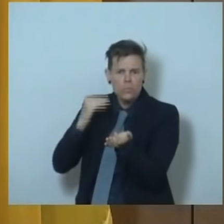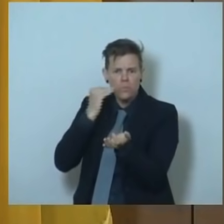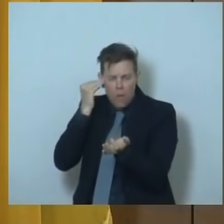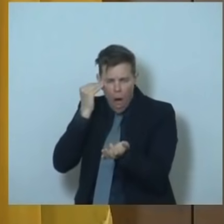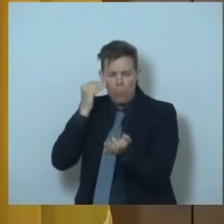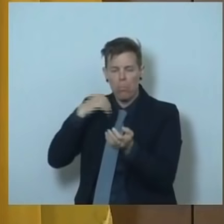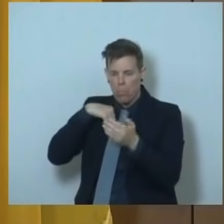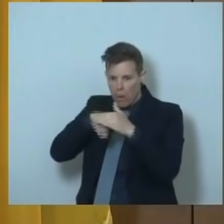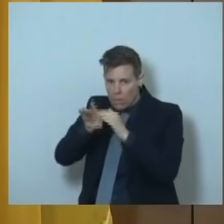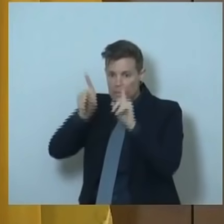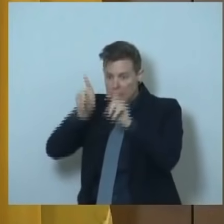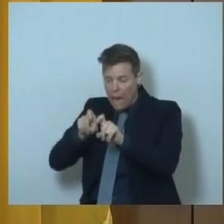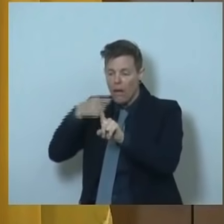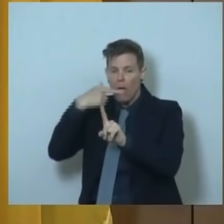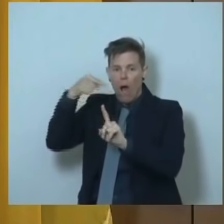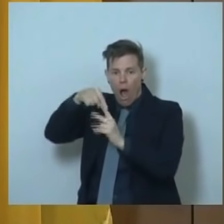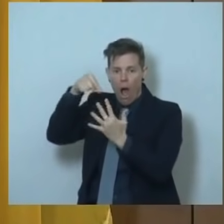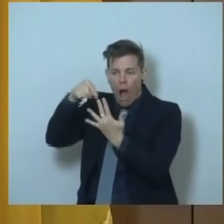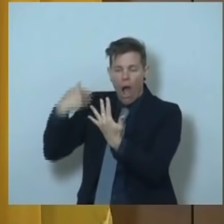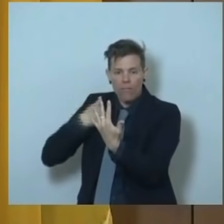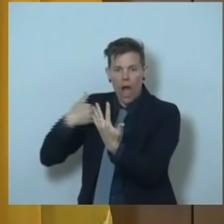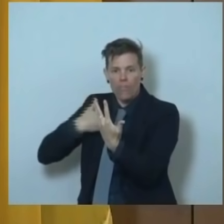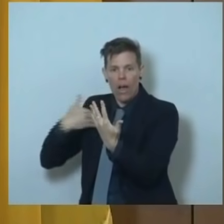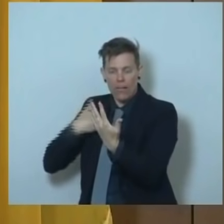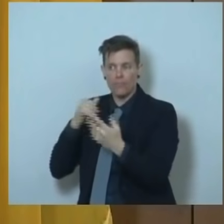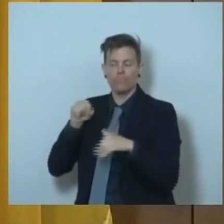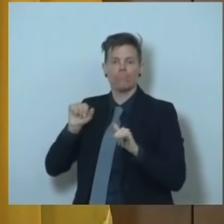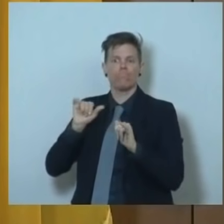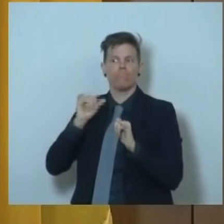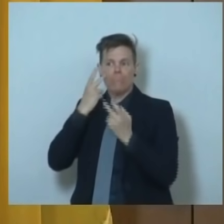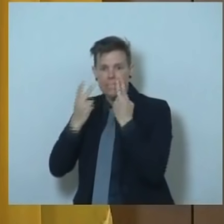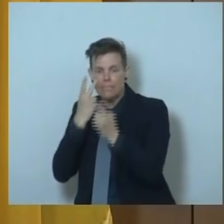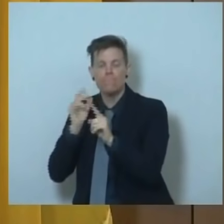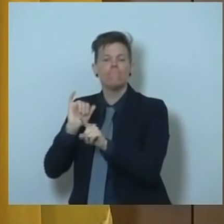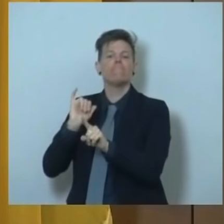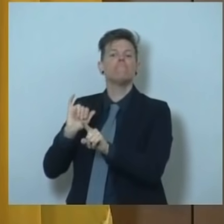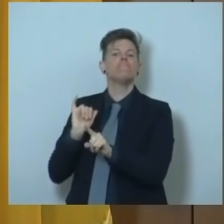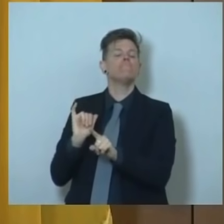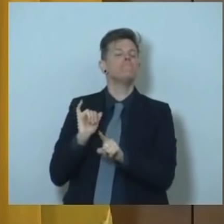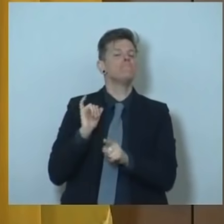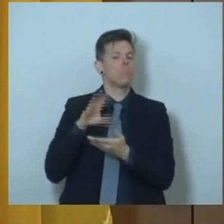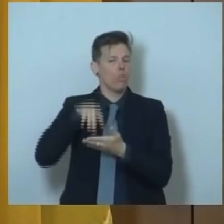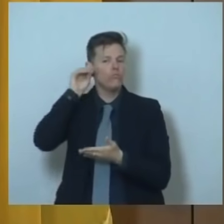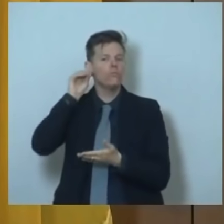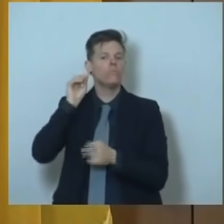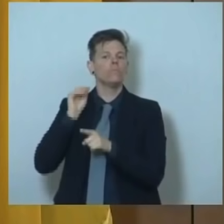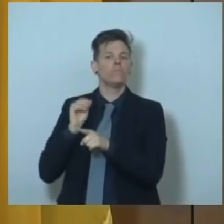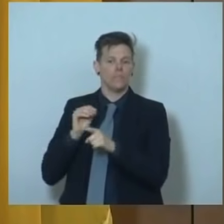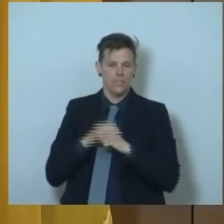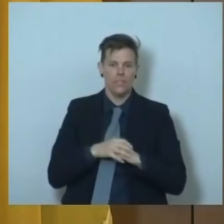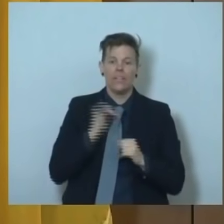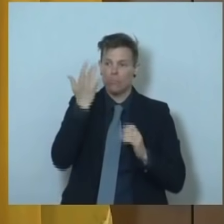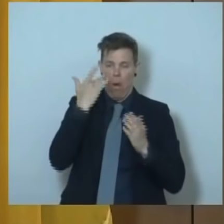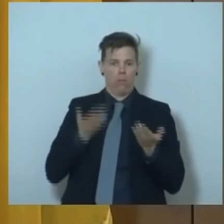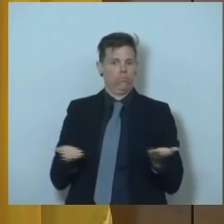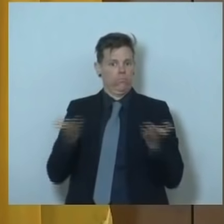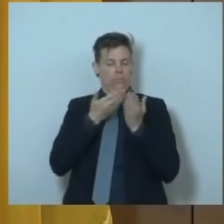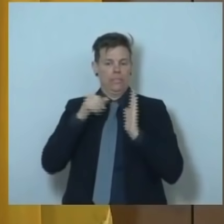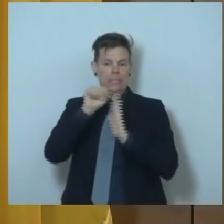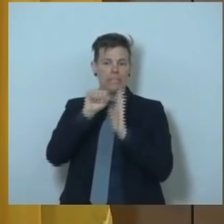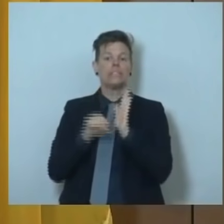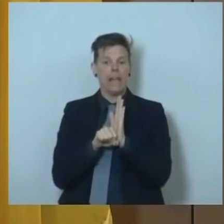other individuals, like nursing homes, which is one of the reasons that all states, including this one, have